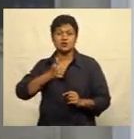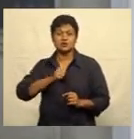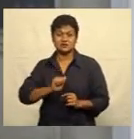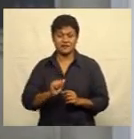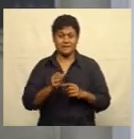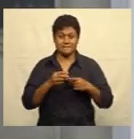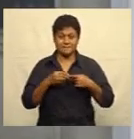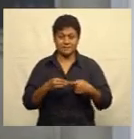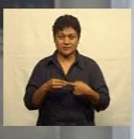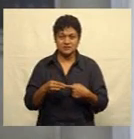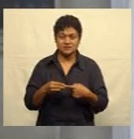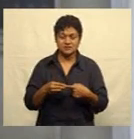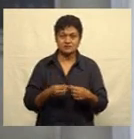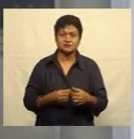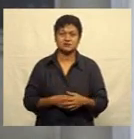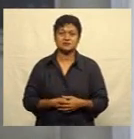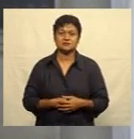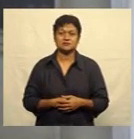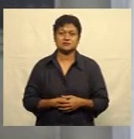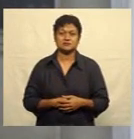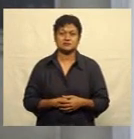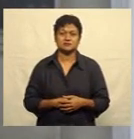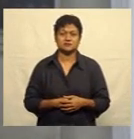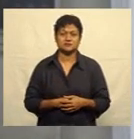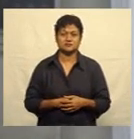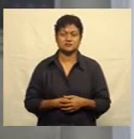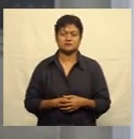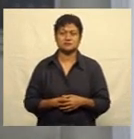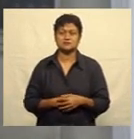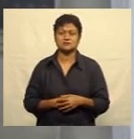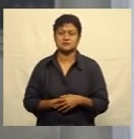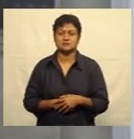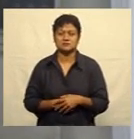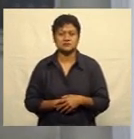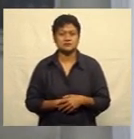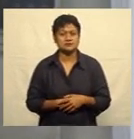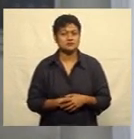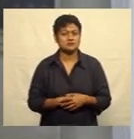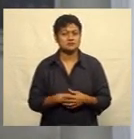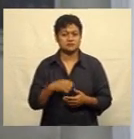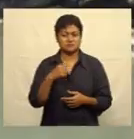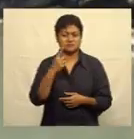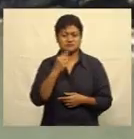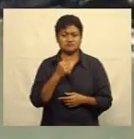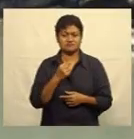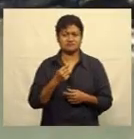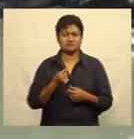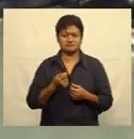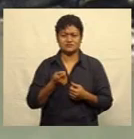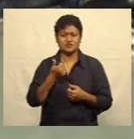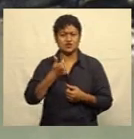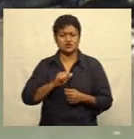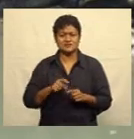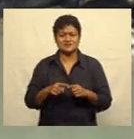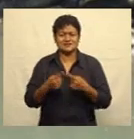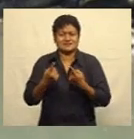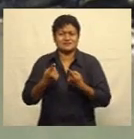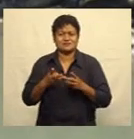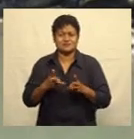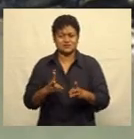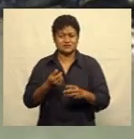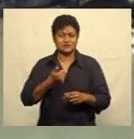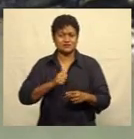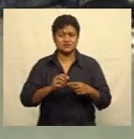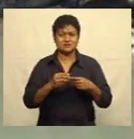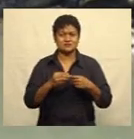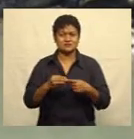could, I could use the word cripple the supply chains. Addressing the issue of plastic